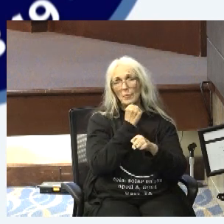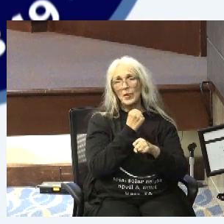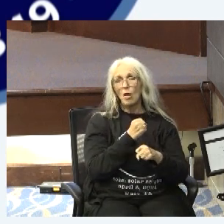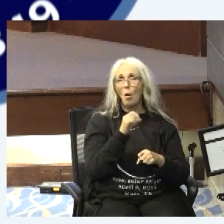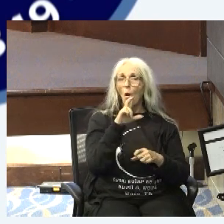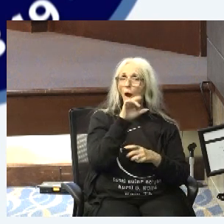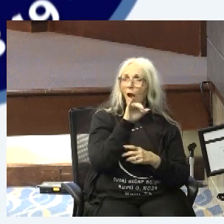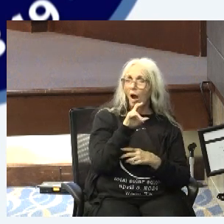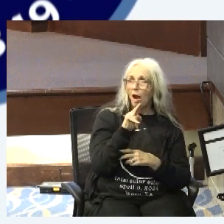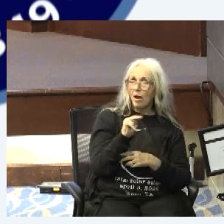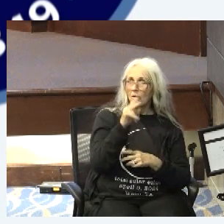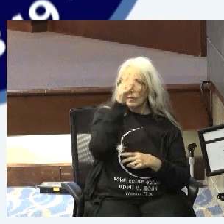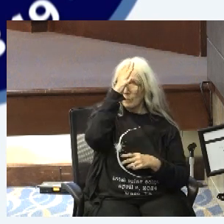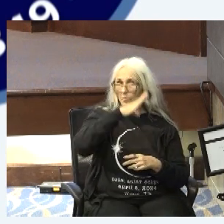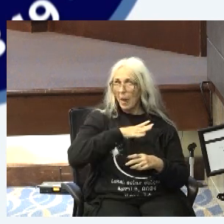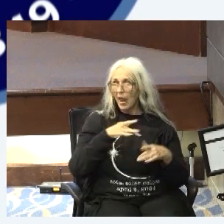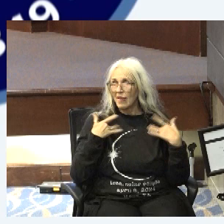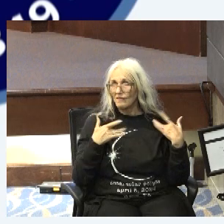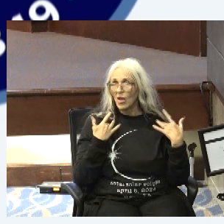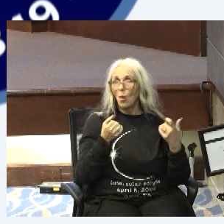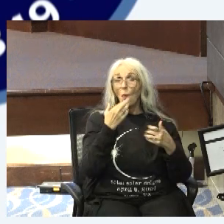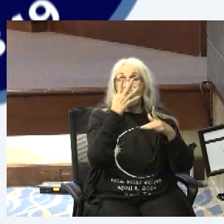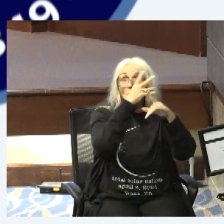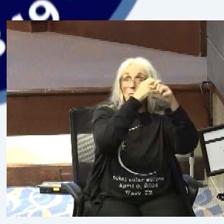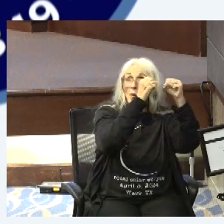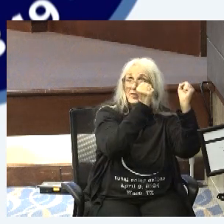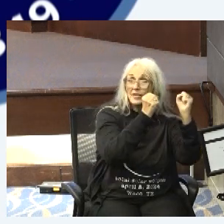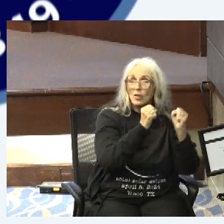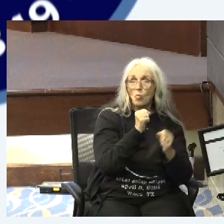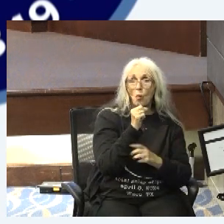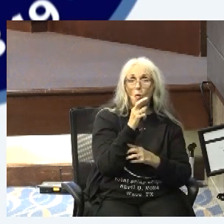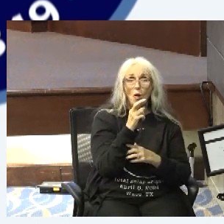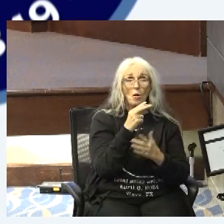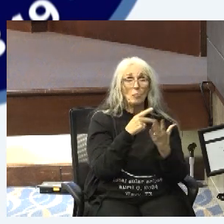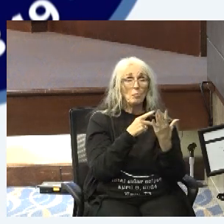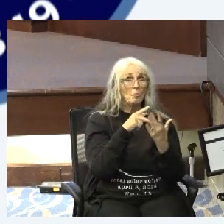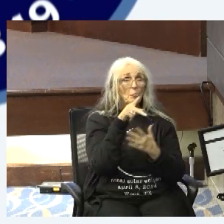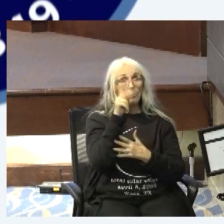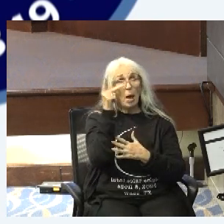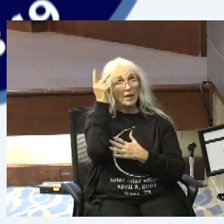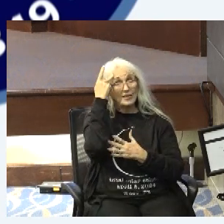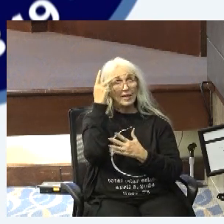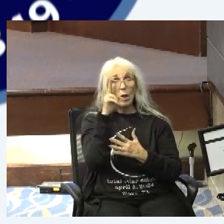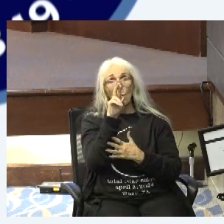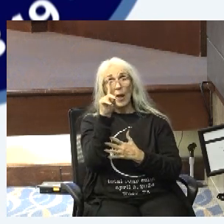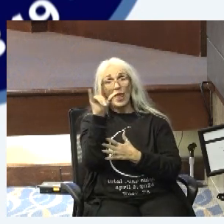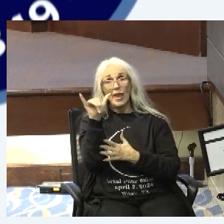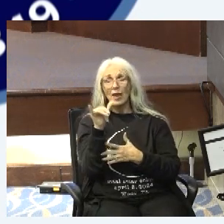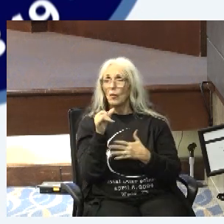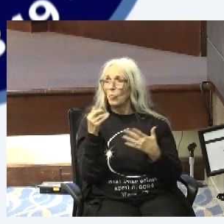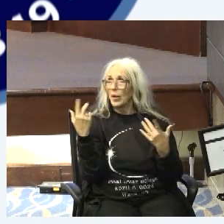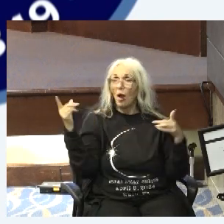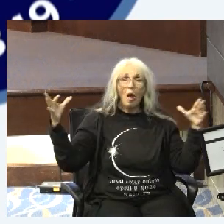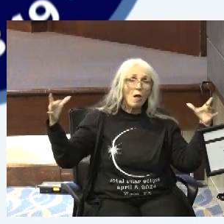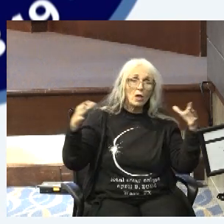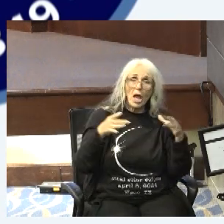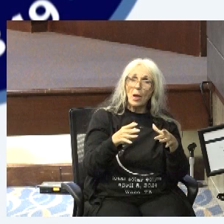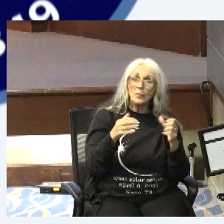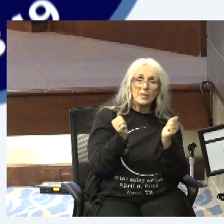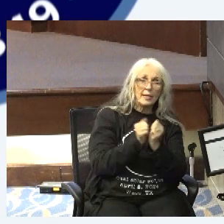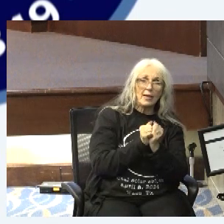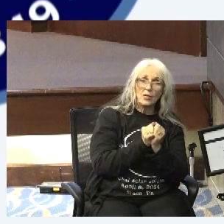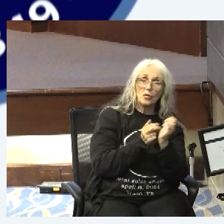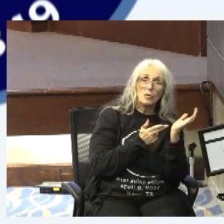Ironman event or, a presidential or a politic rally. Like, we come all together to make sure